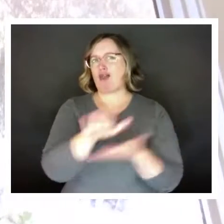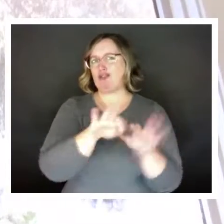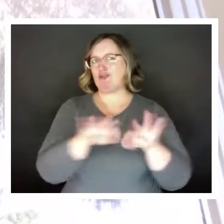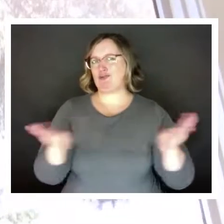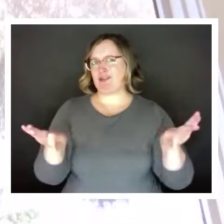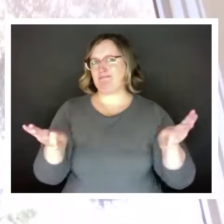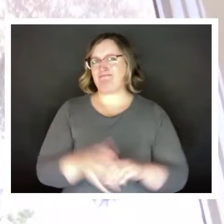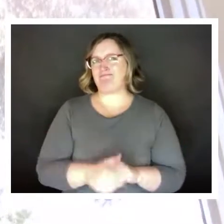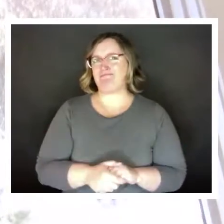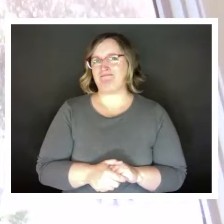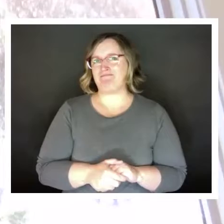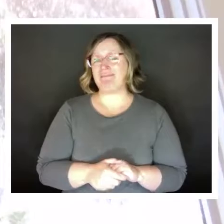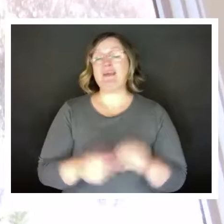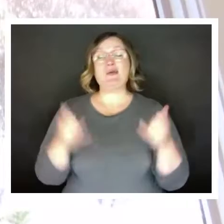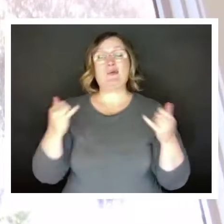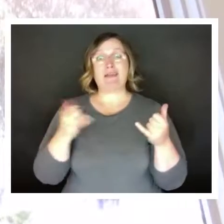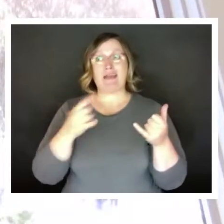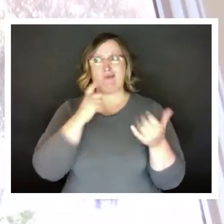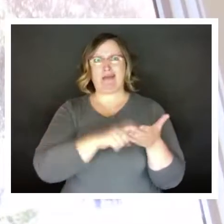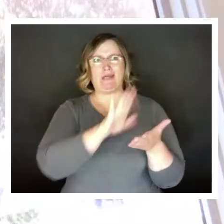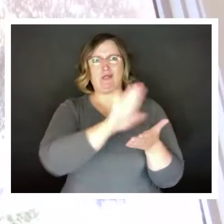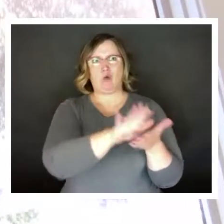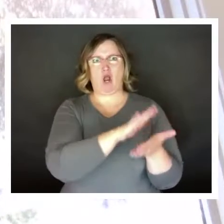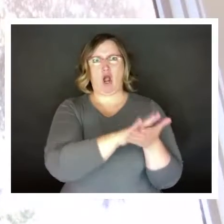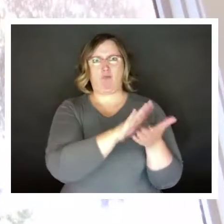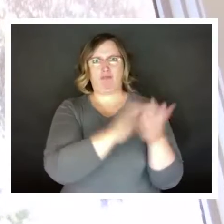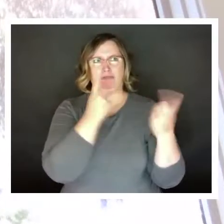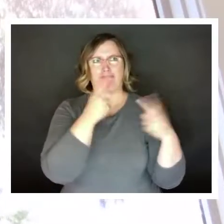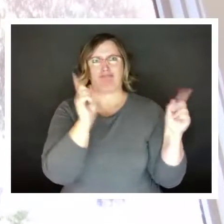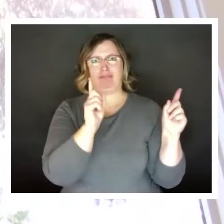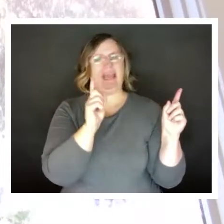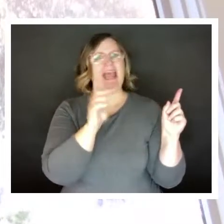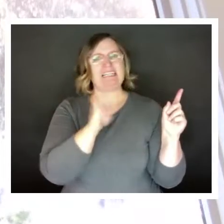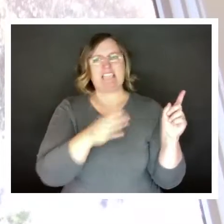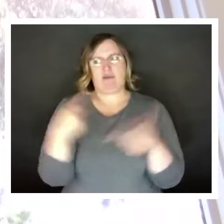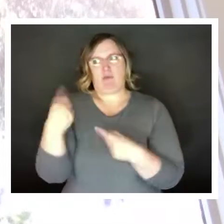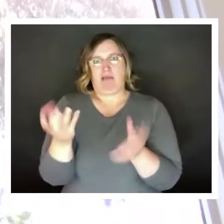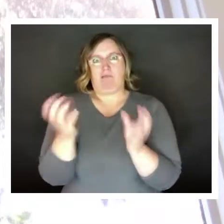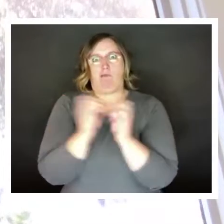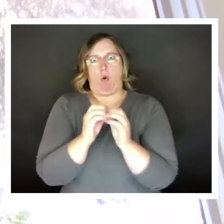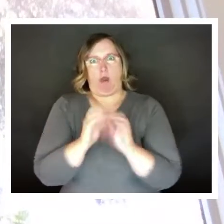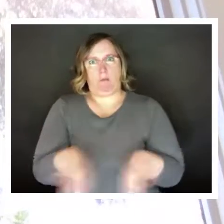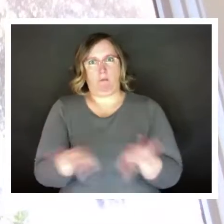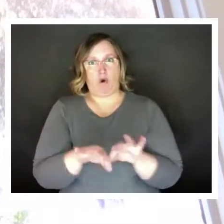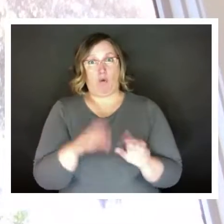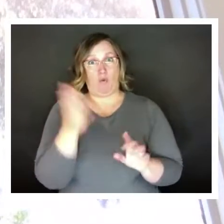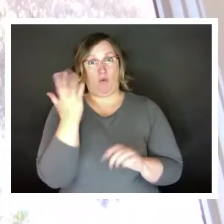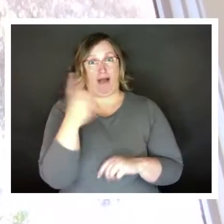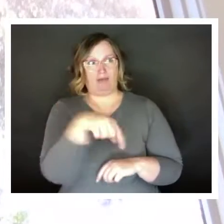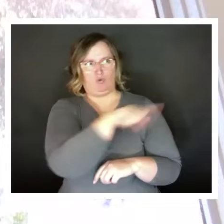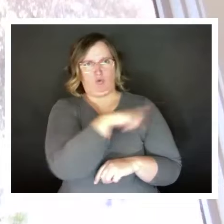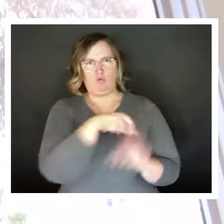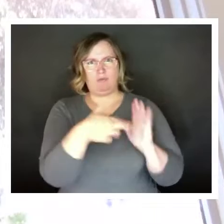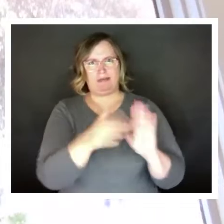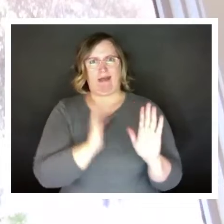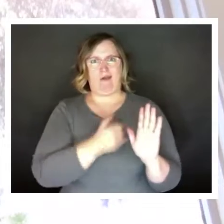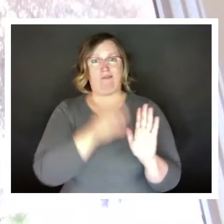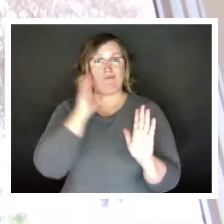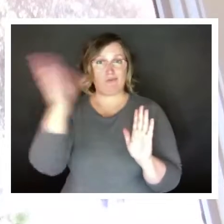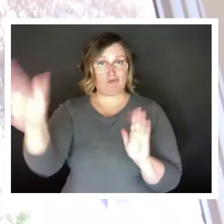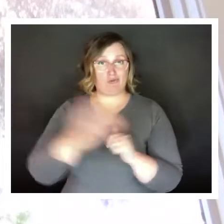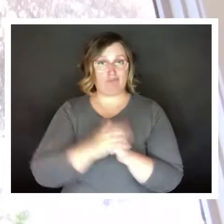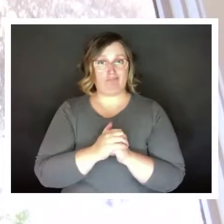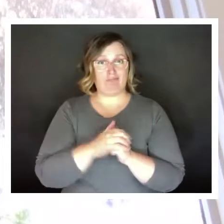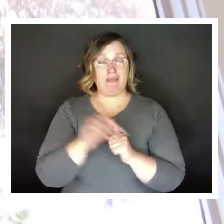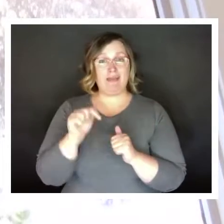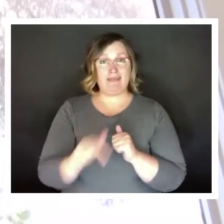time, recognizing your accomplishments has never been more important because you represent our future. I strongly believe that this generation has been